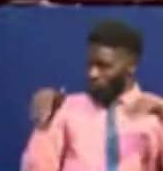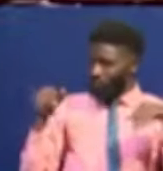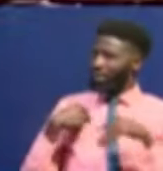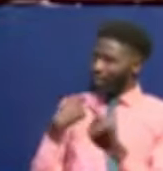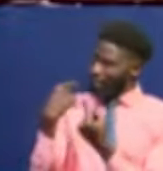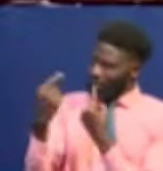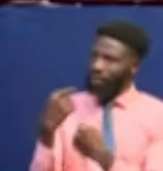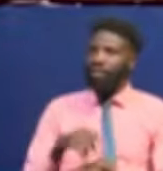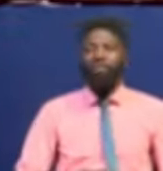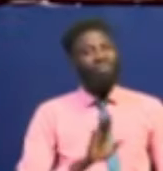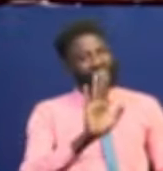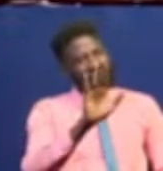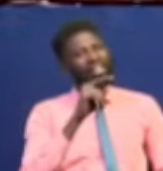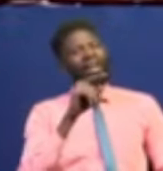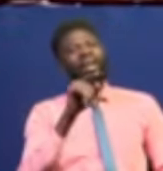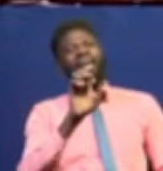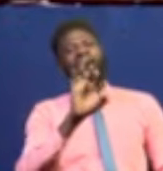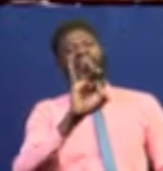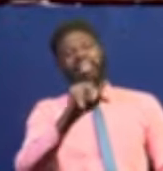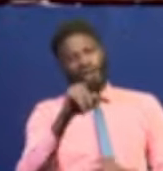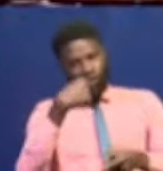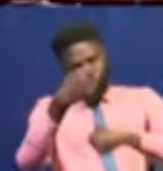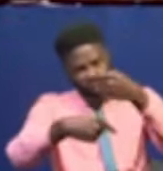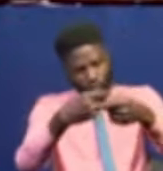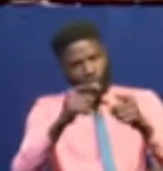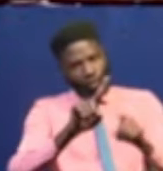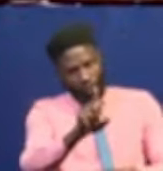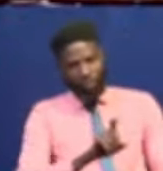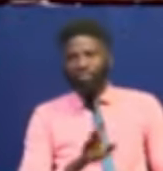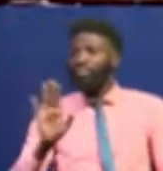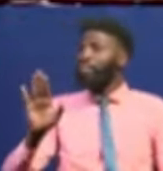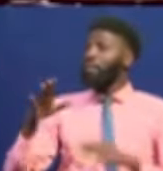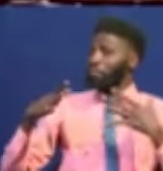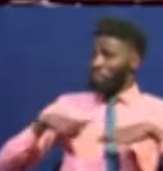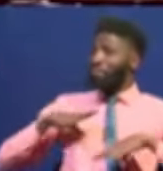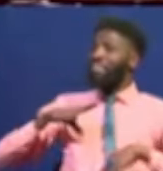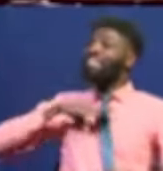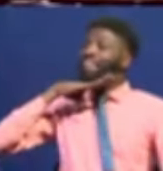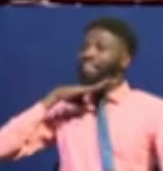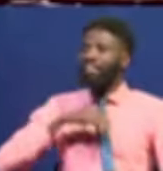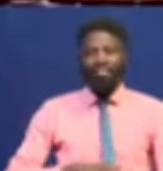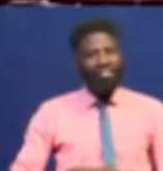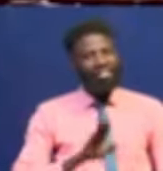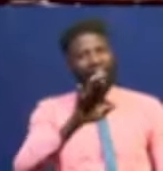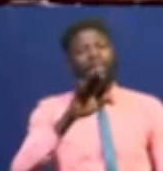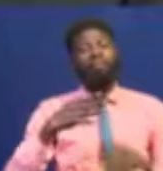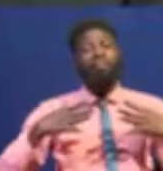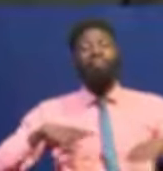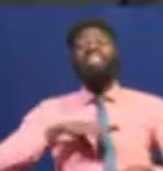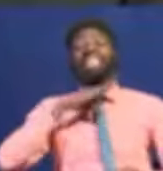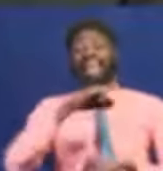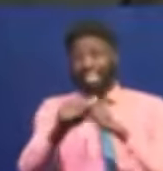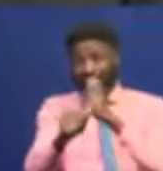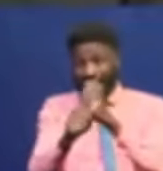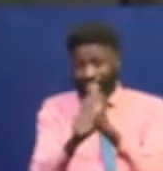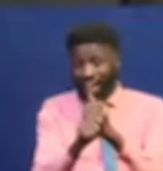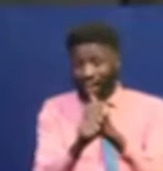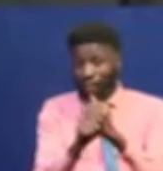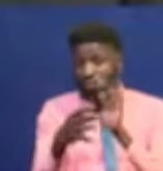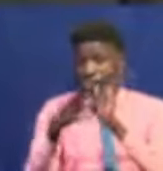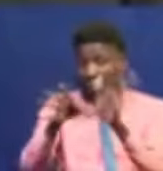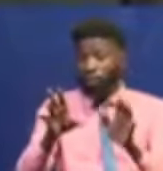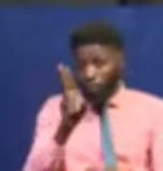Mr. President, was... Just on that issue, so that Eric can follow up. The people who died... Yeah, that's where I'm coming. Why are they a danger that's to where, the police? That's where I'm